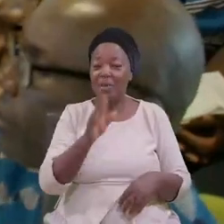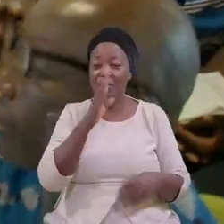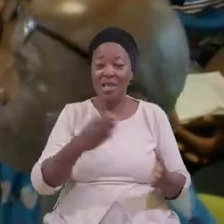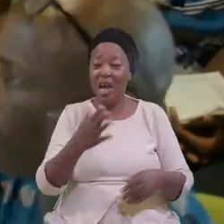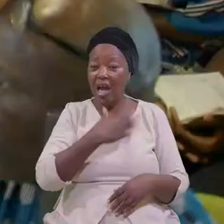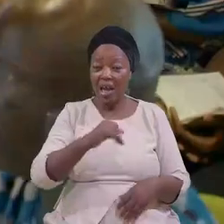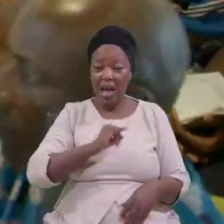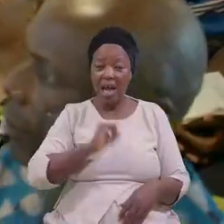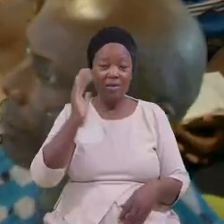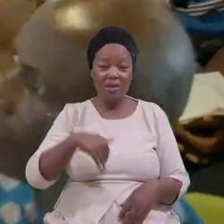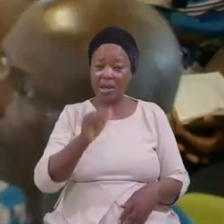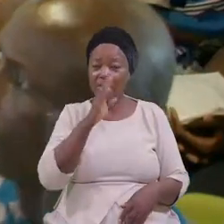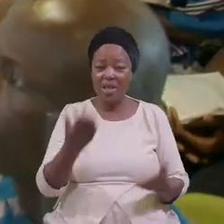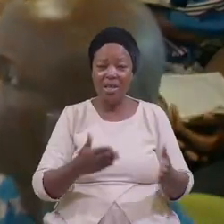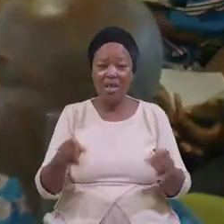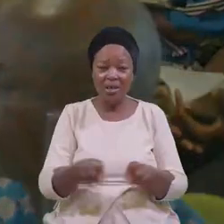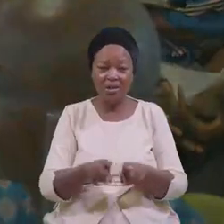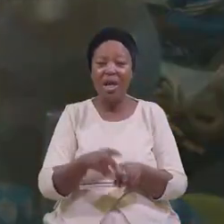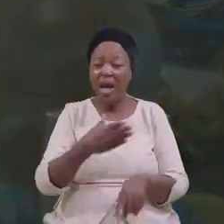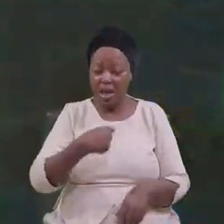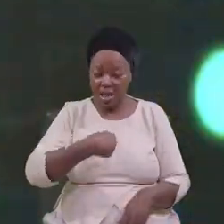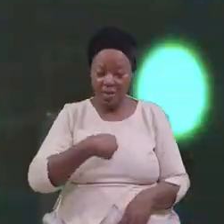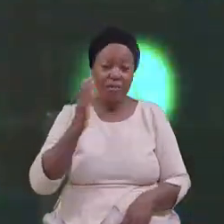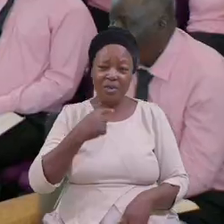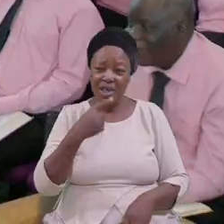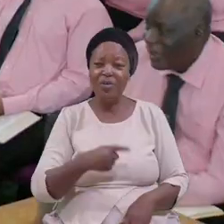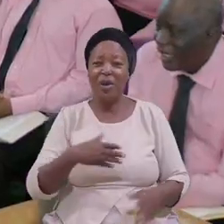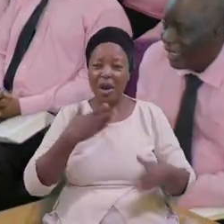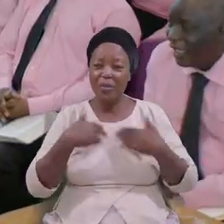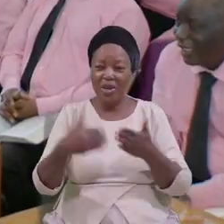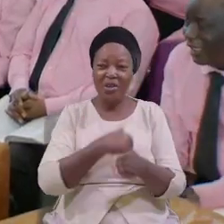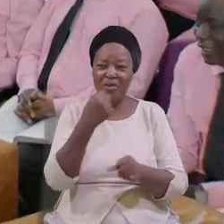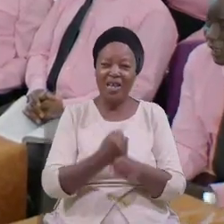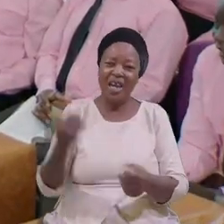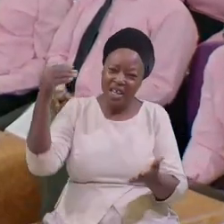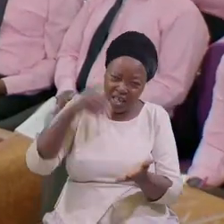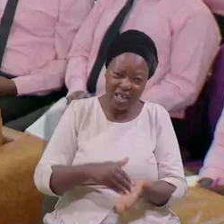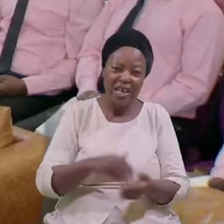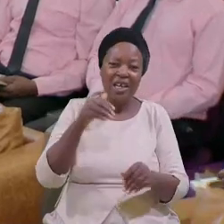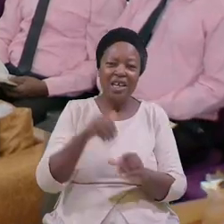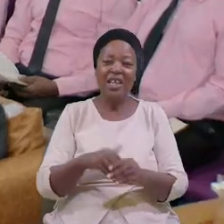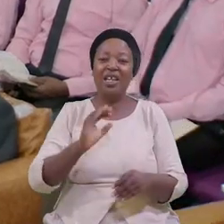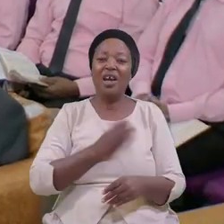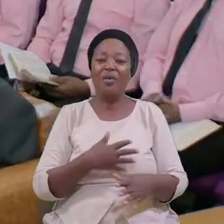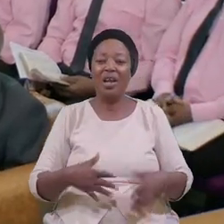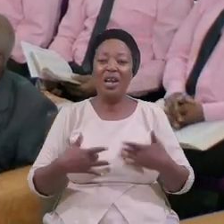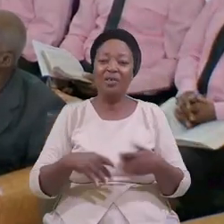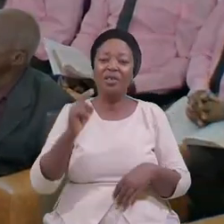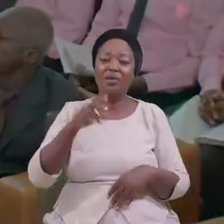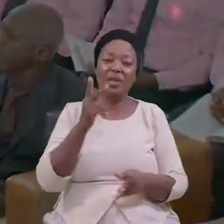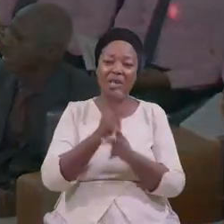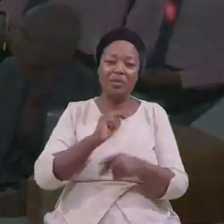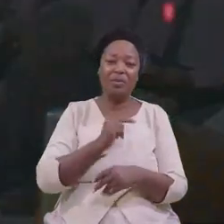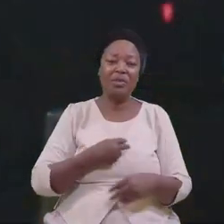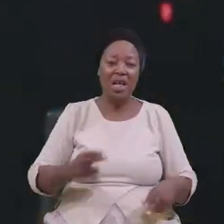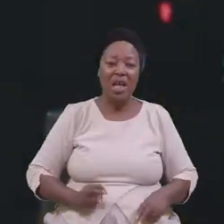And I will tell you, Happy New Year again. In our lives, he'll keep us healthy.